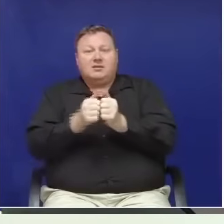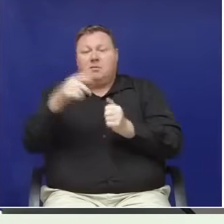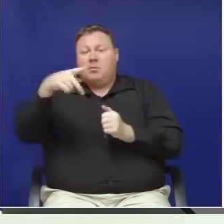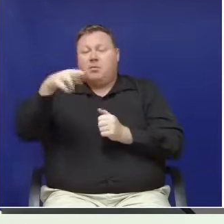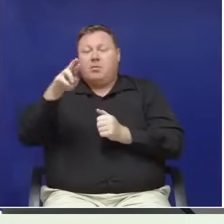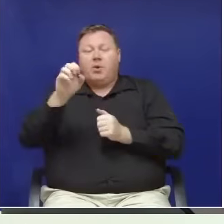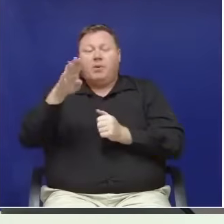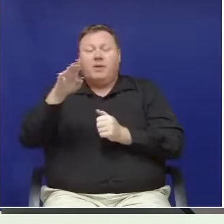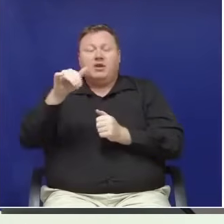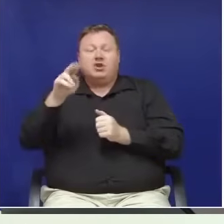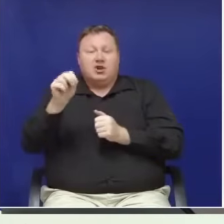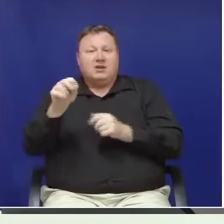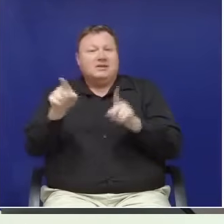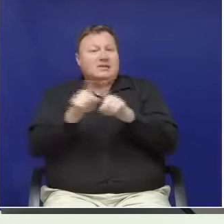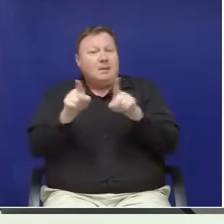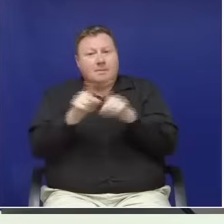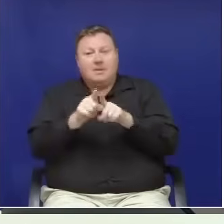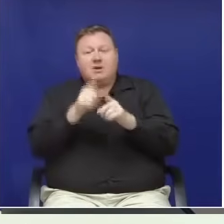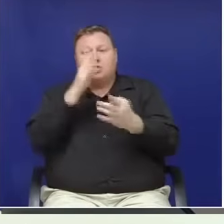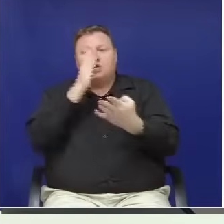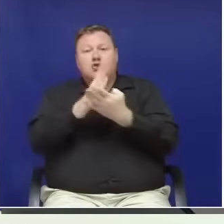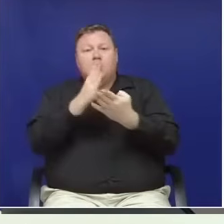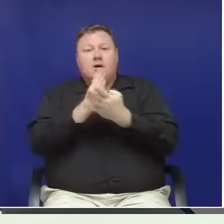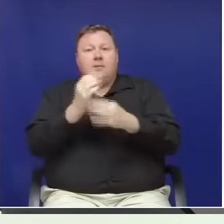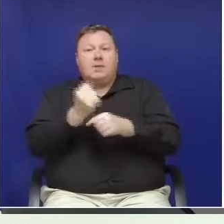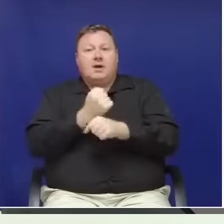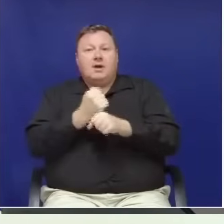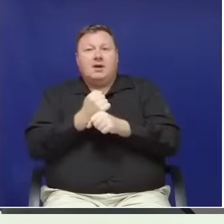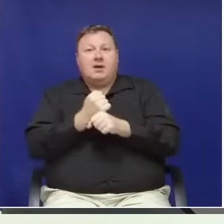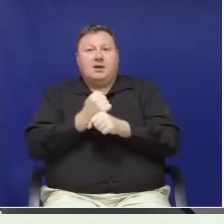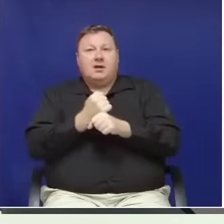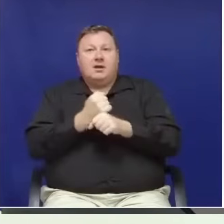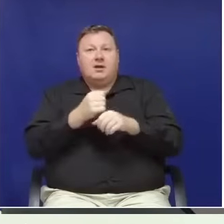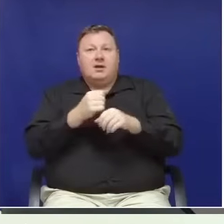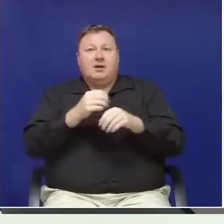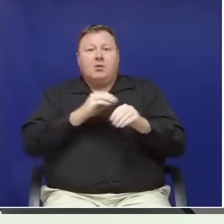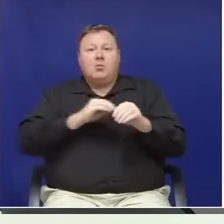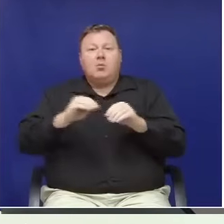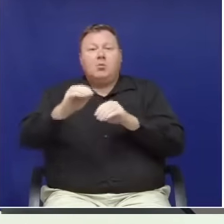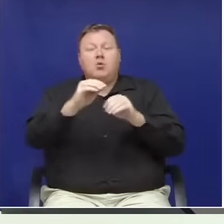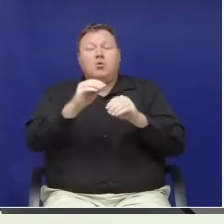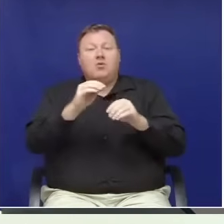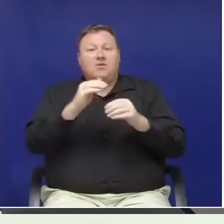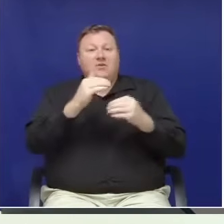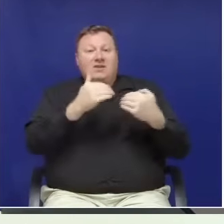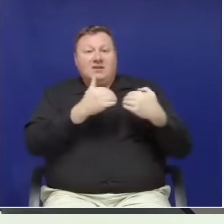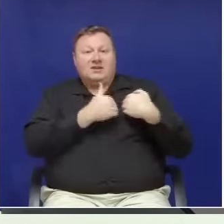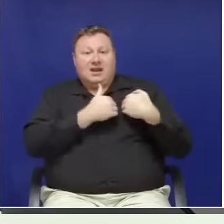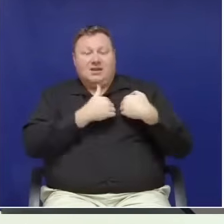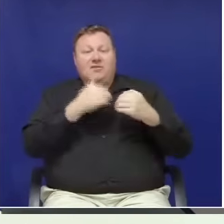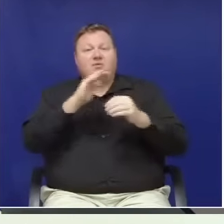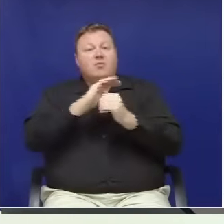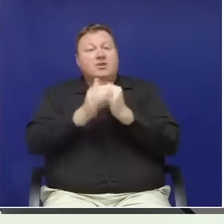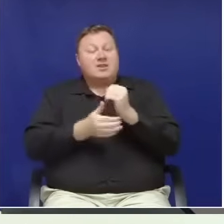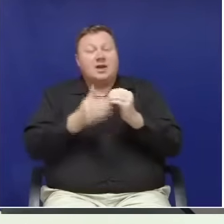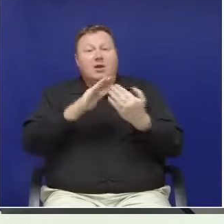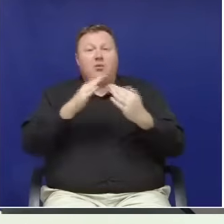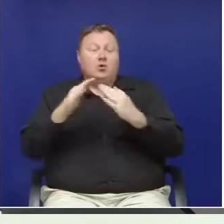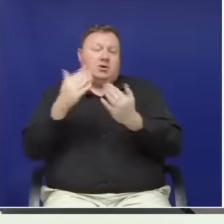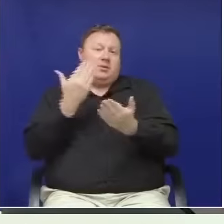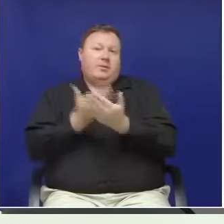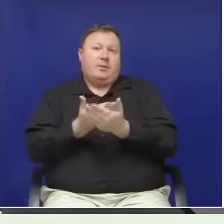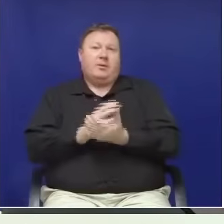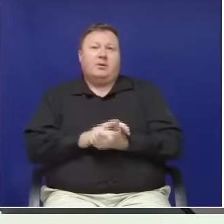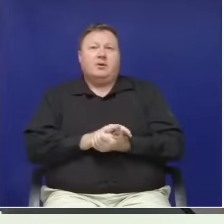that you can still ensure that they can move along safely protecting the community. So I